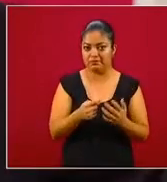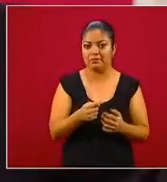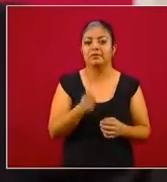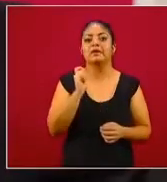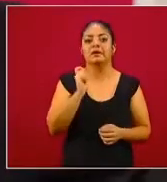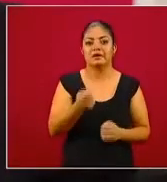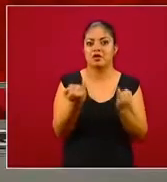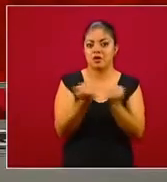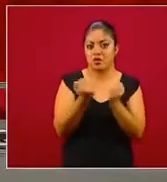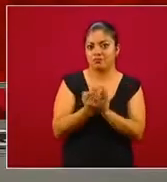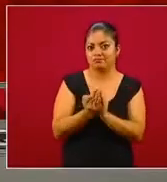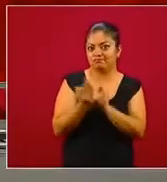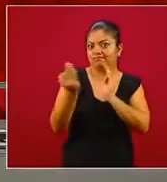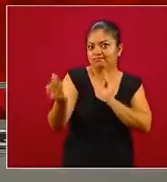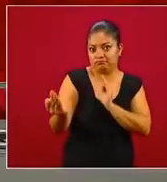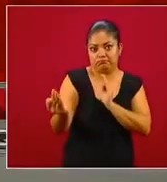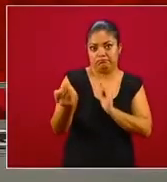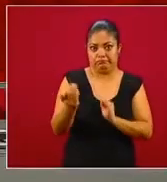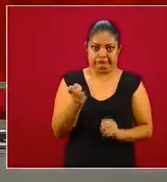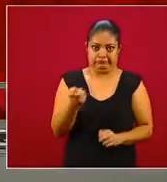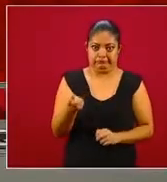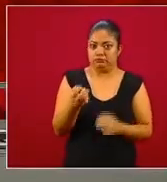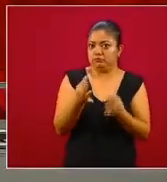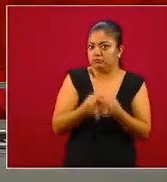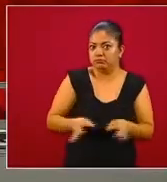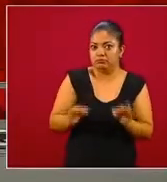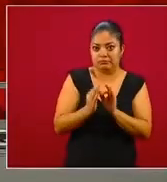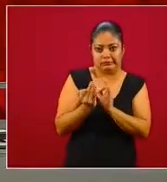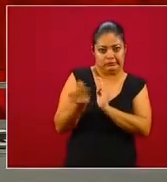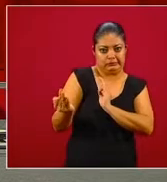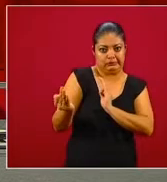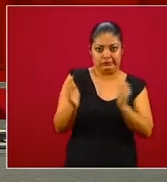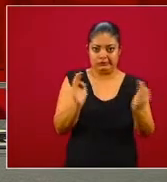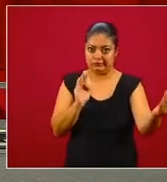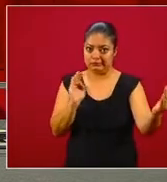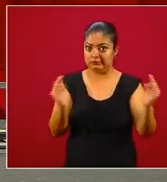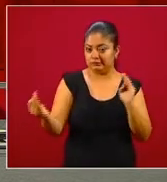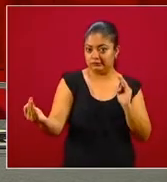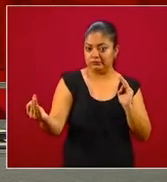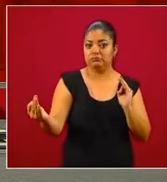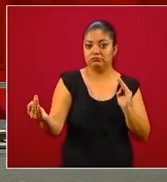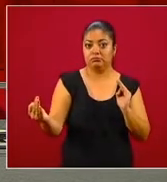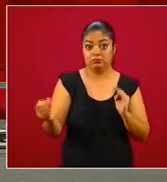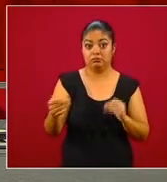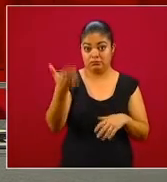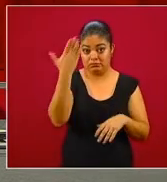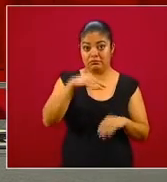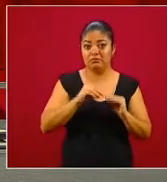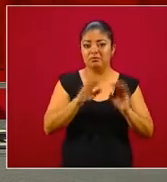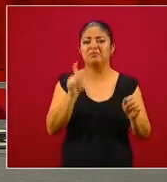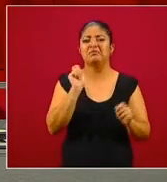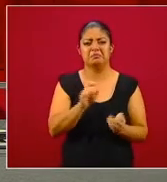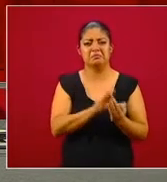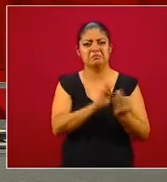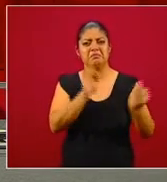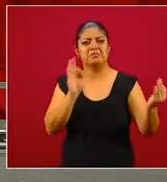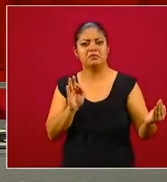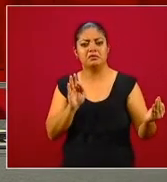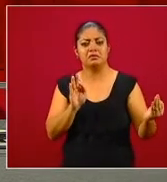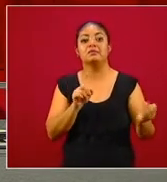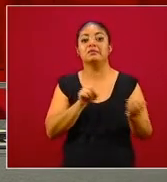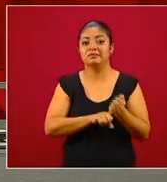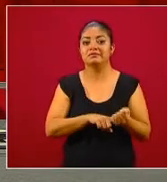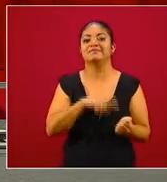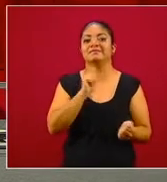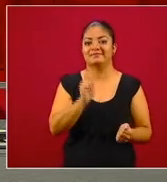And among all of our measures, as well as safe distance, to stay physical distancing, we have been clear that